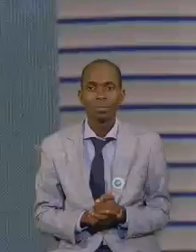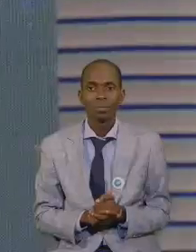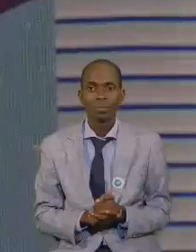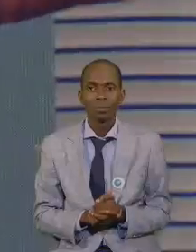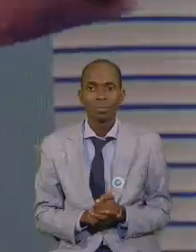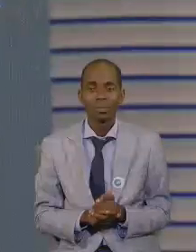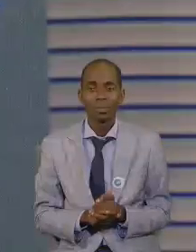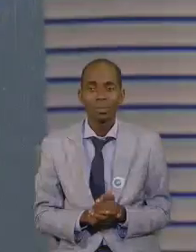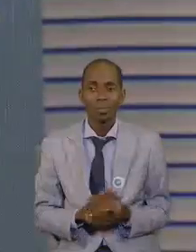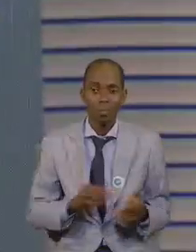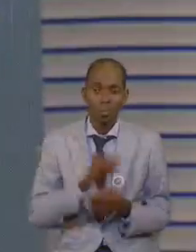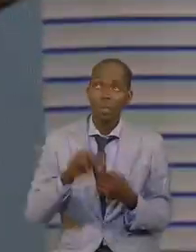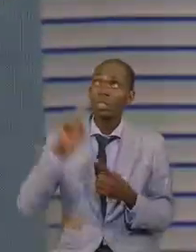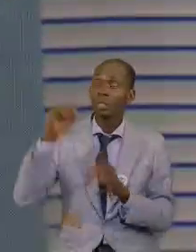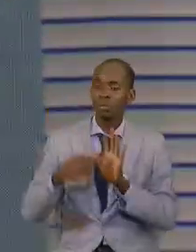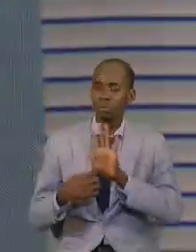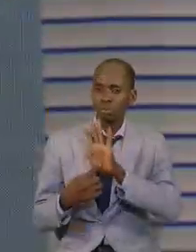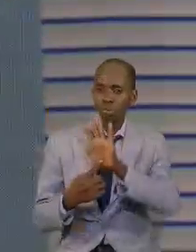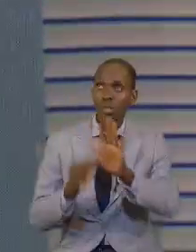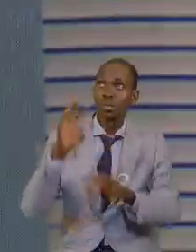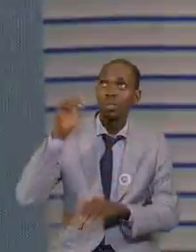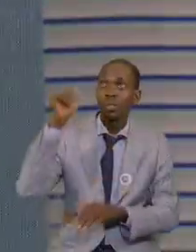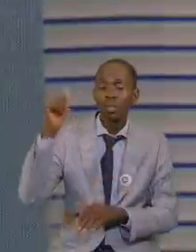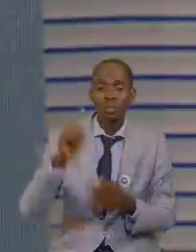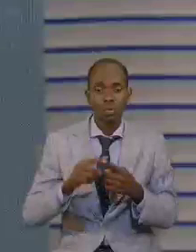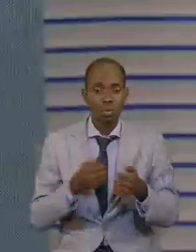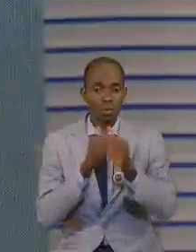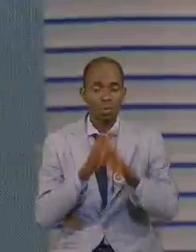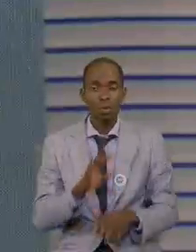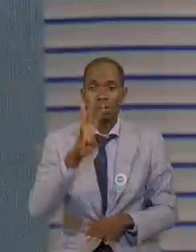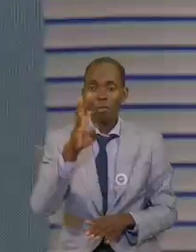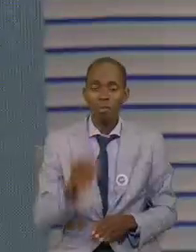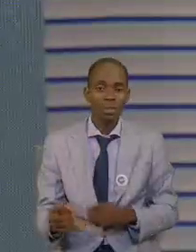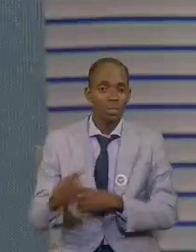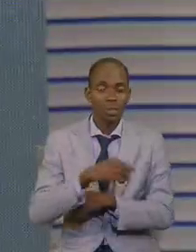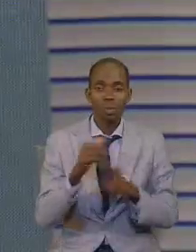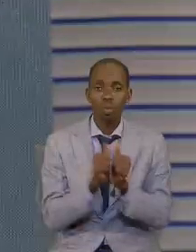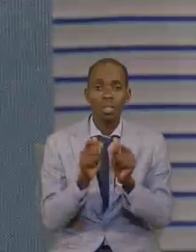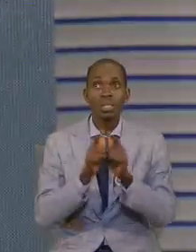When he showed himself to his disciples 40 days with many infallible proofs,